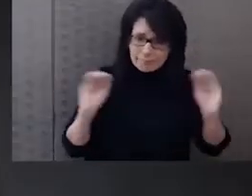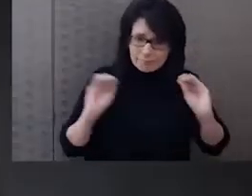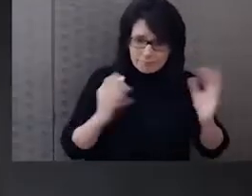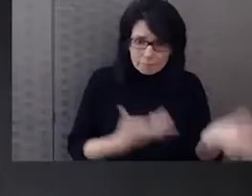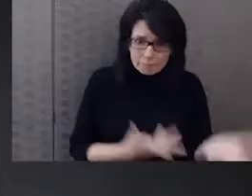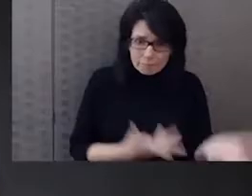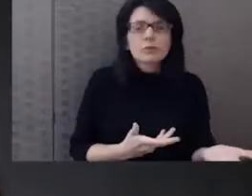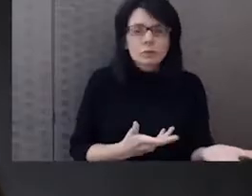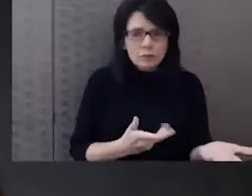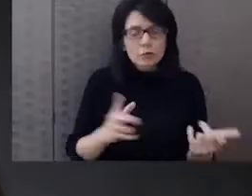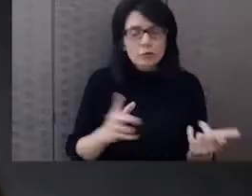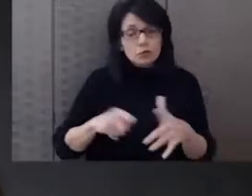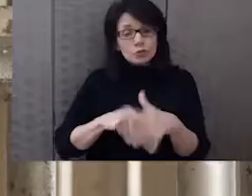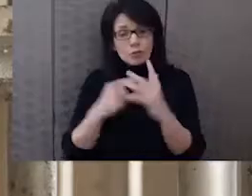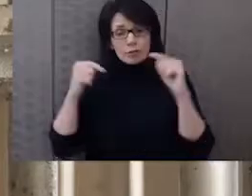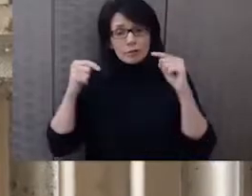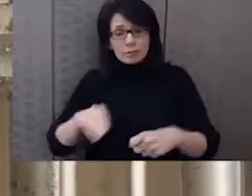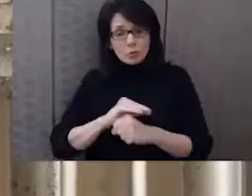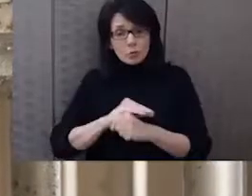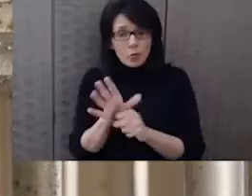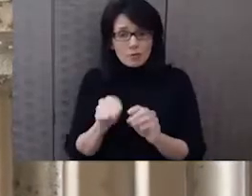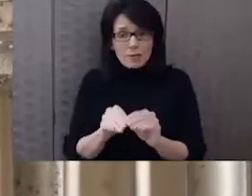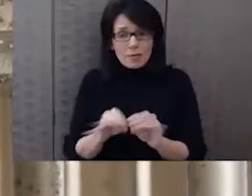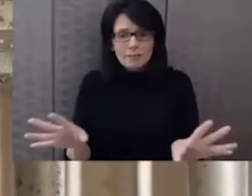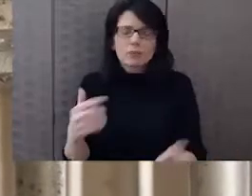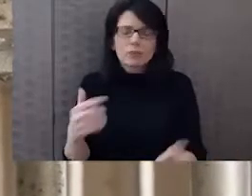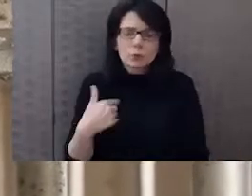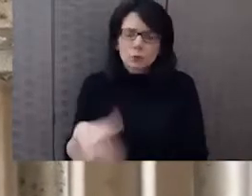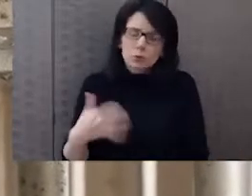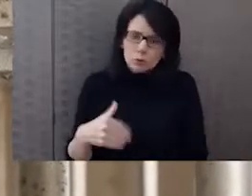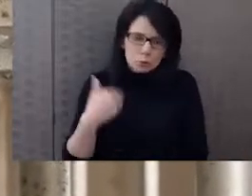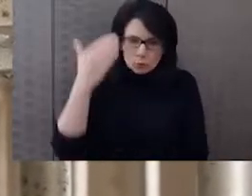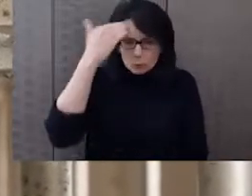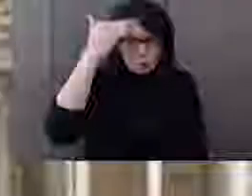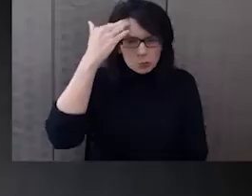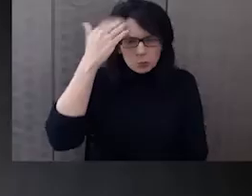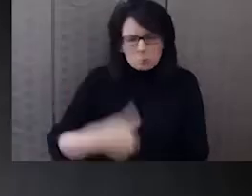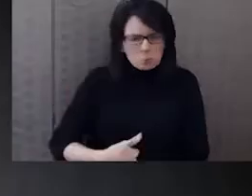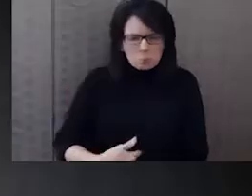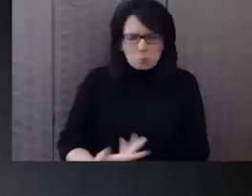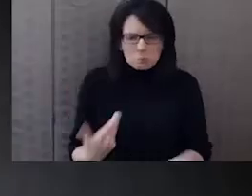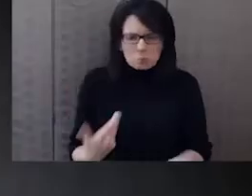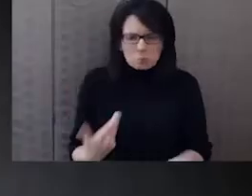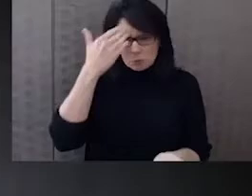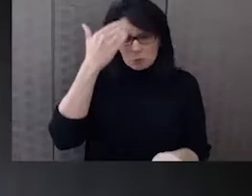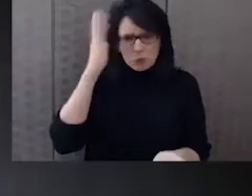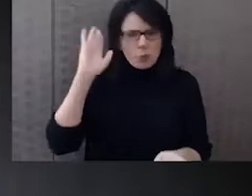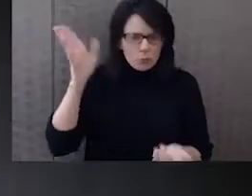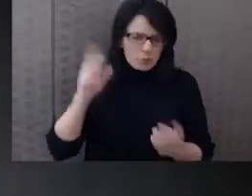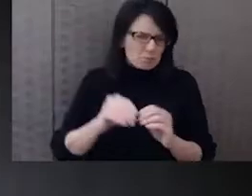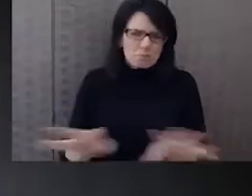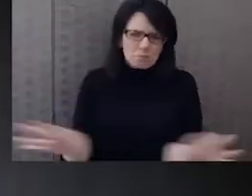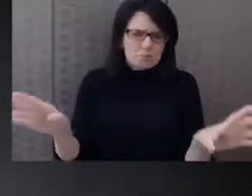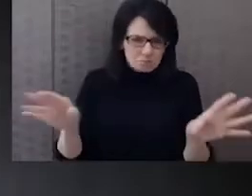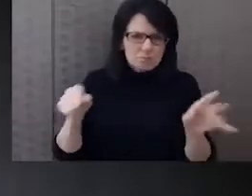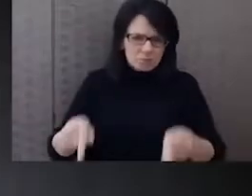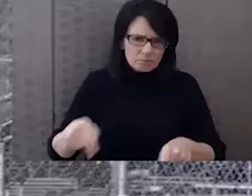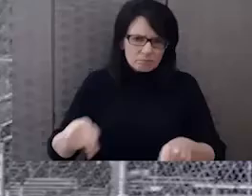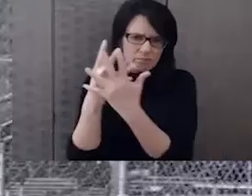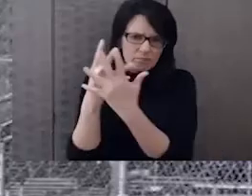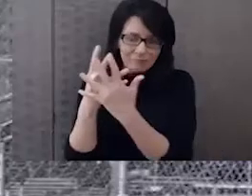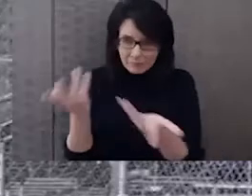pandemic, we knew right away this was going to hit immigration and jails really hard. It's infectious diseases which really thrive